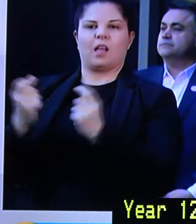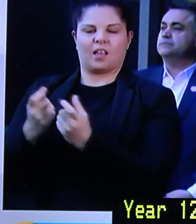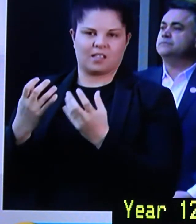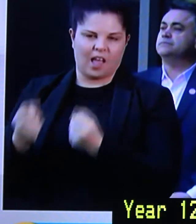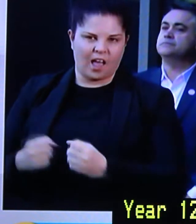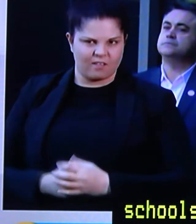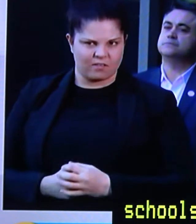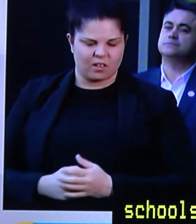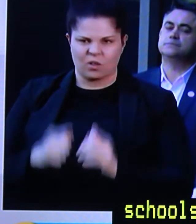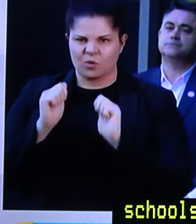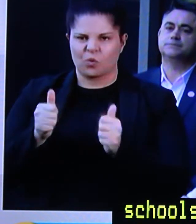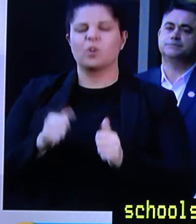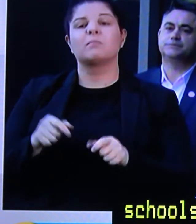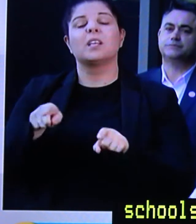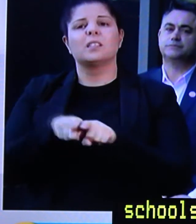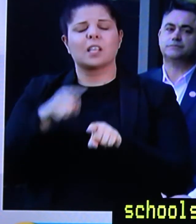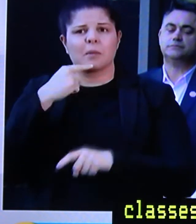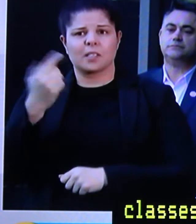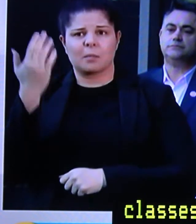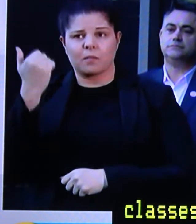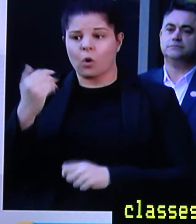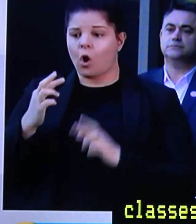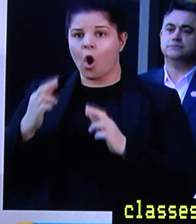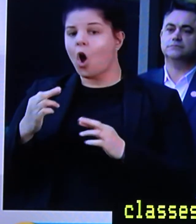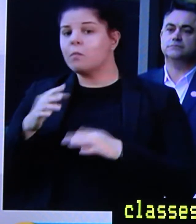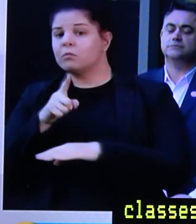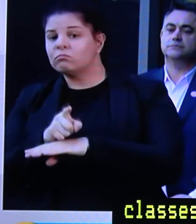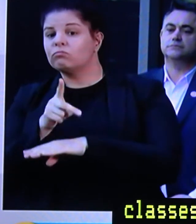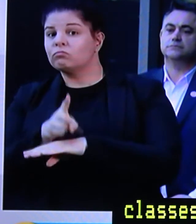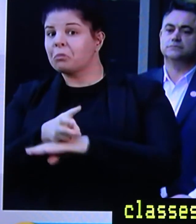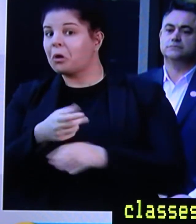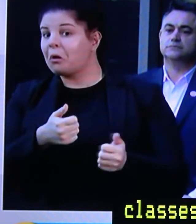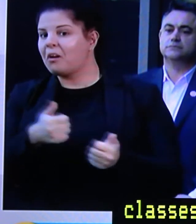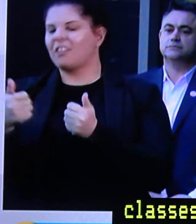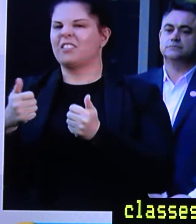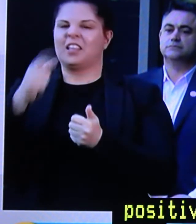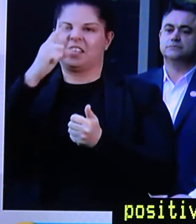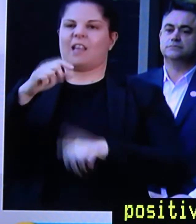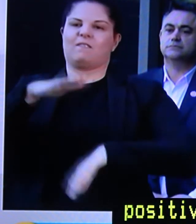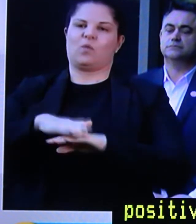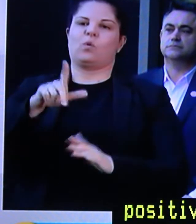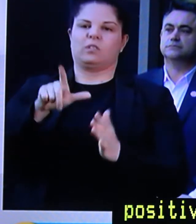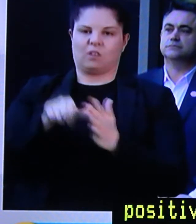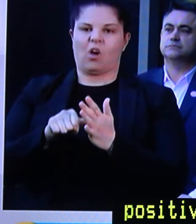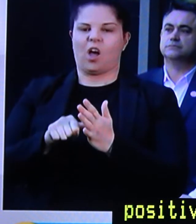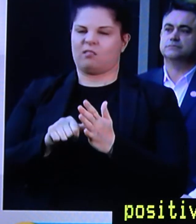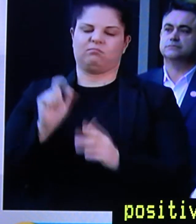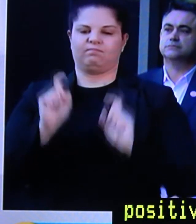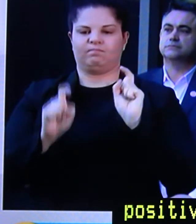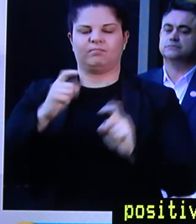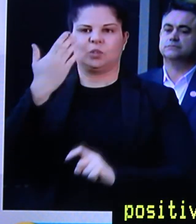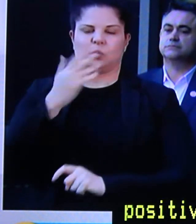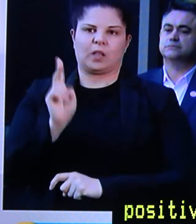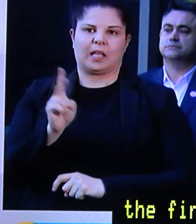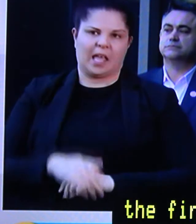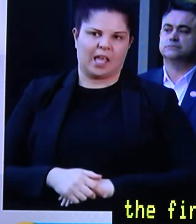previously, we're hoping that if the first few weeks go well, that we will consider bringing back full-time face-to-face teaching